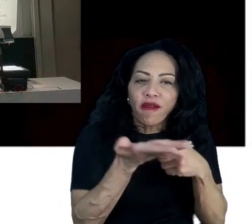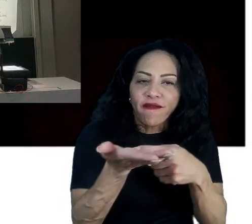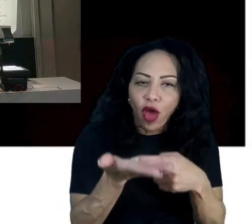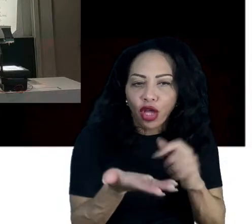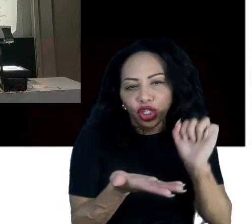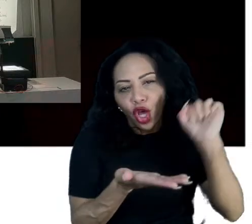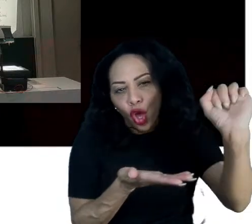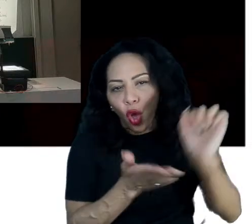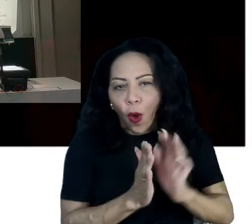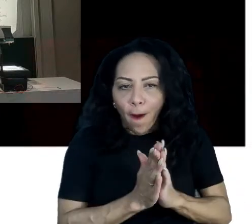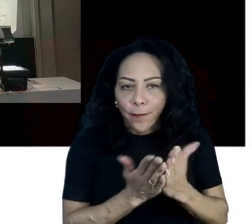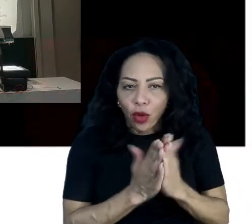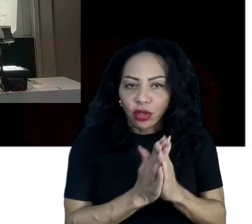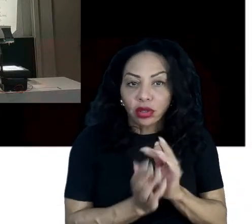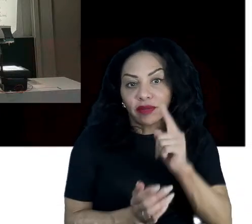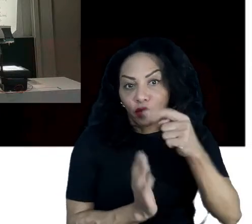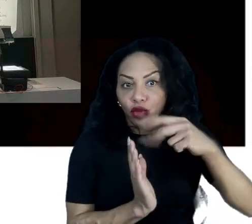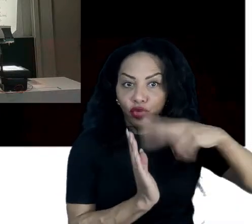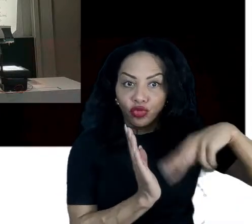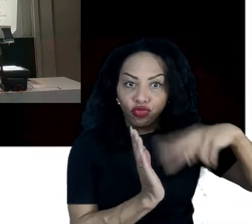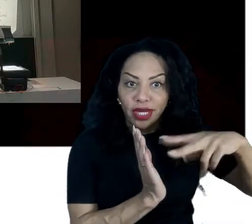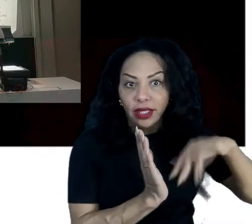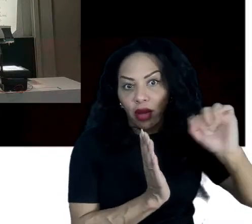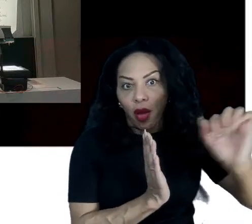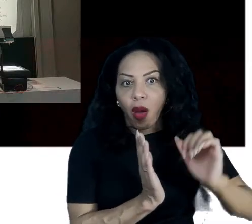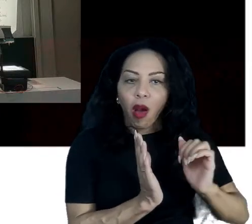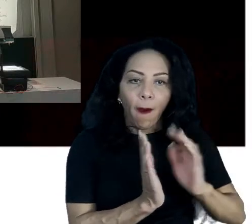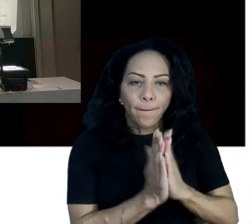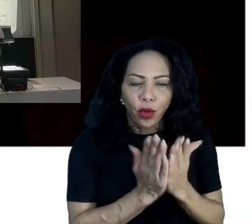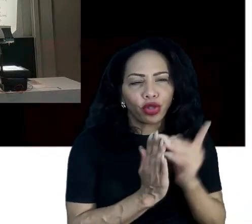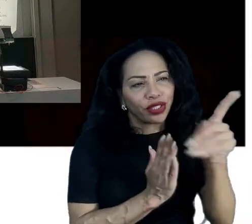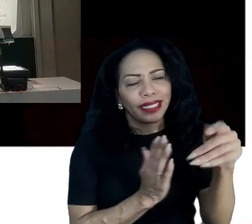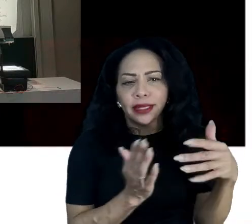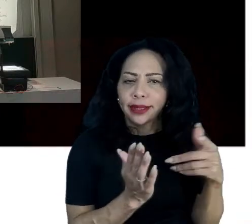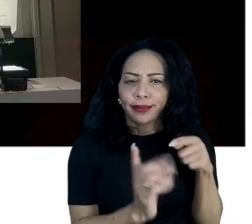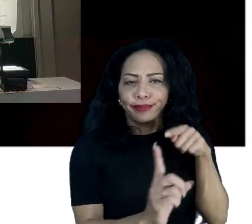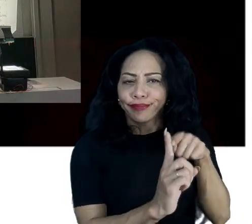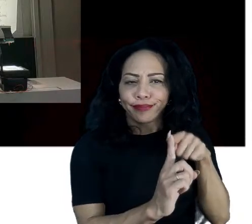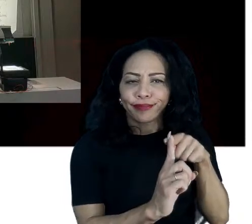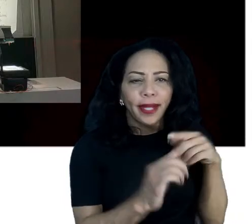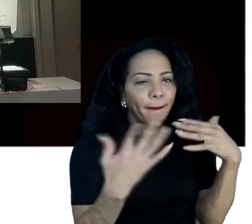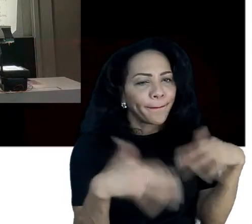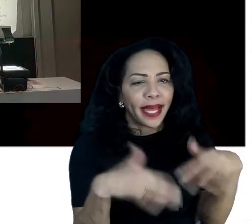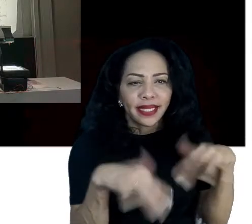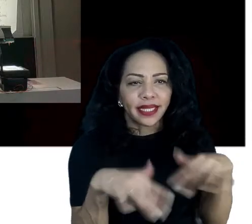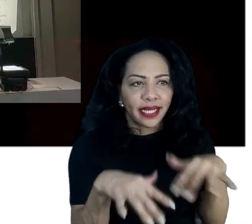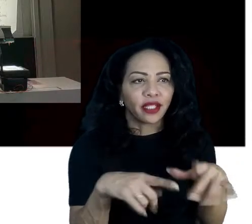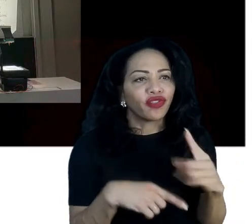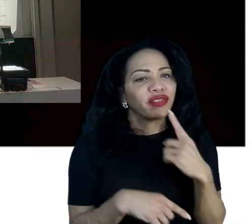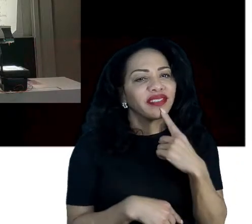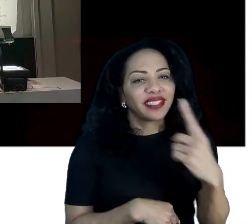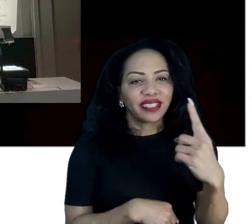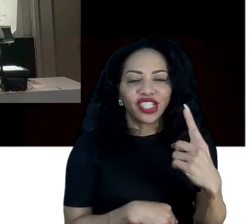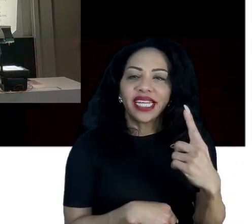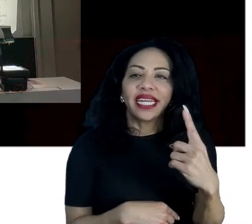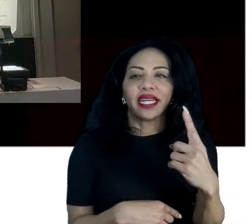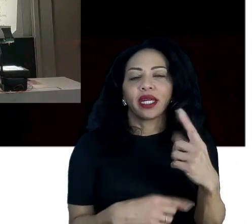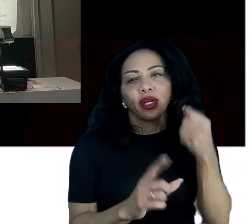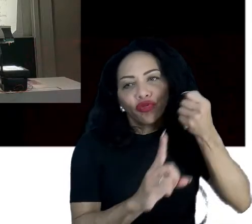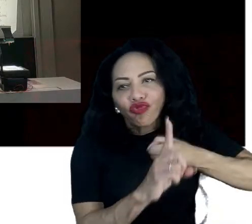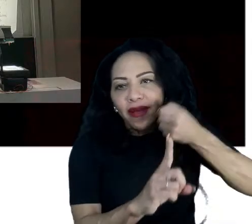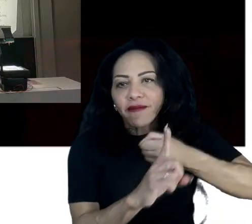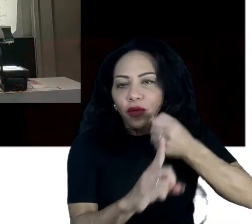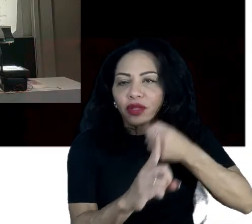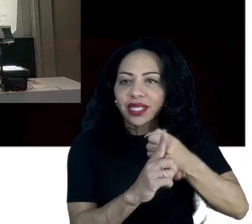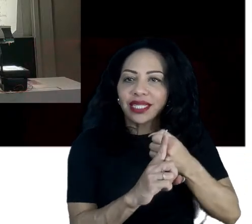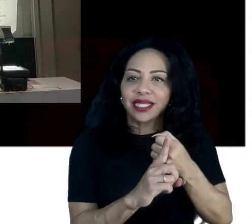that are interested. She's amazing, but she really emphasises that hands-on sensory approach to working with